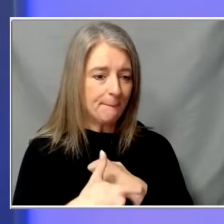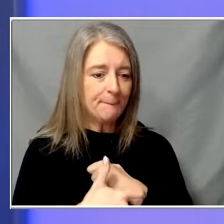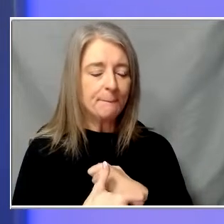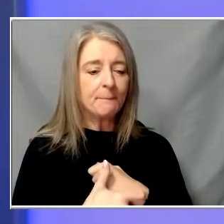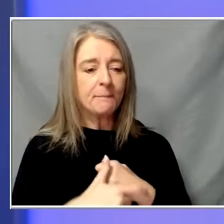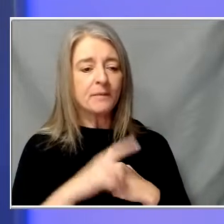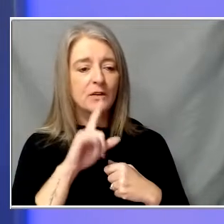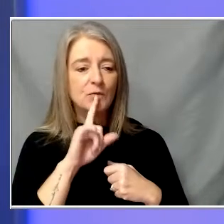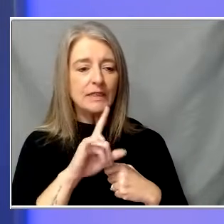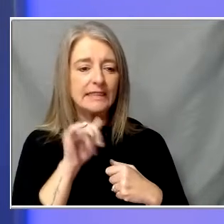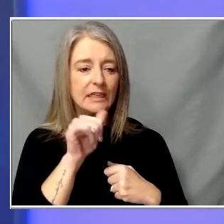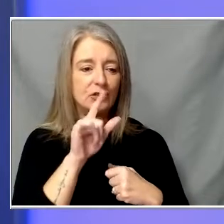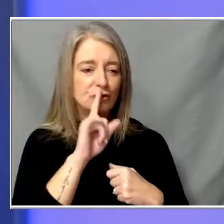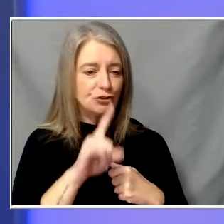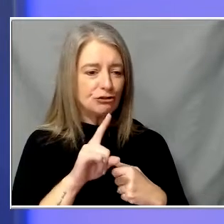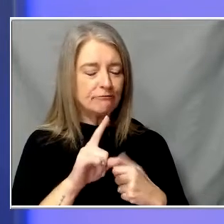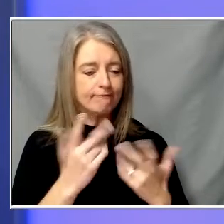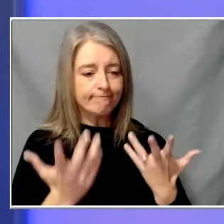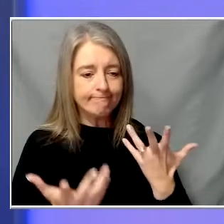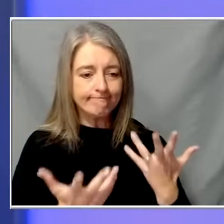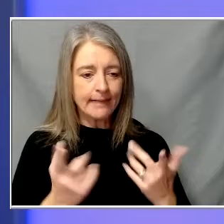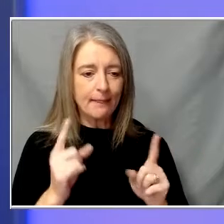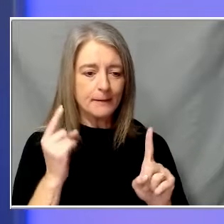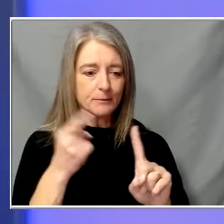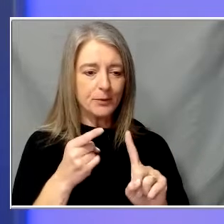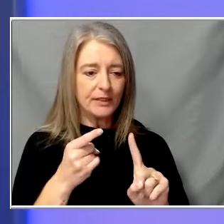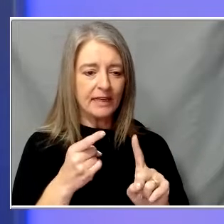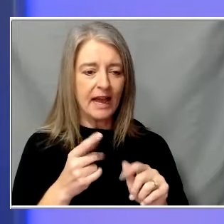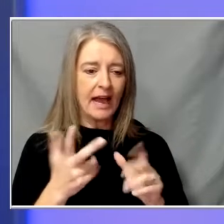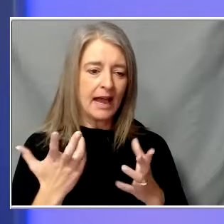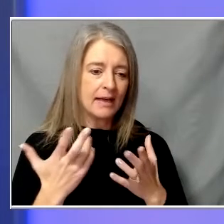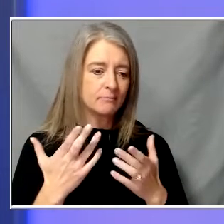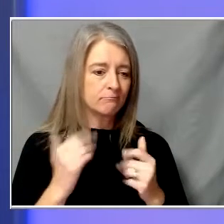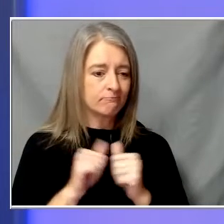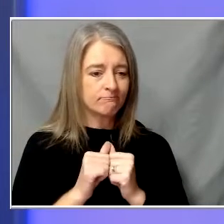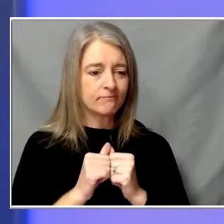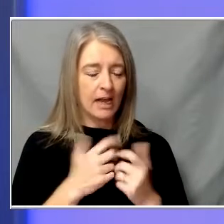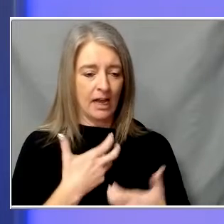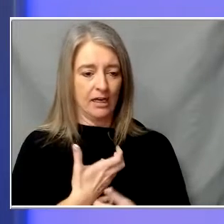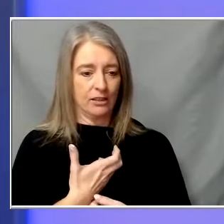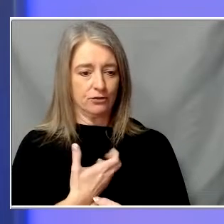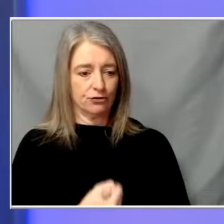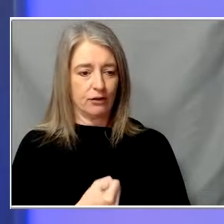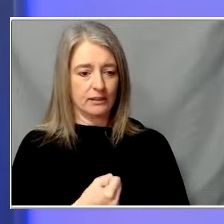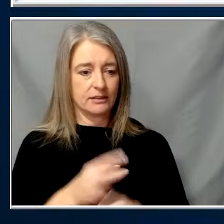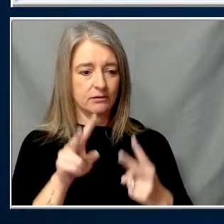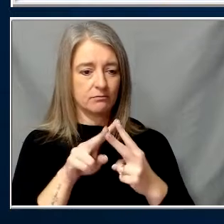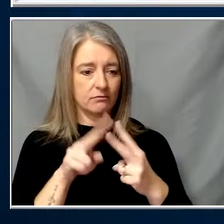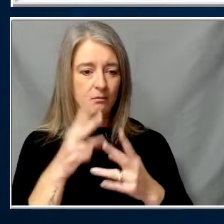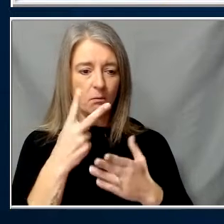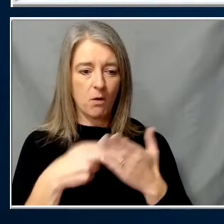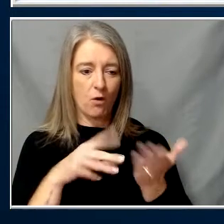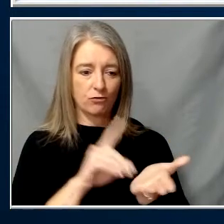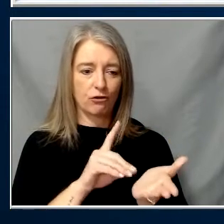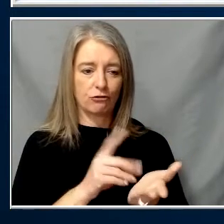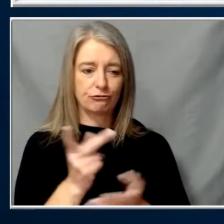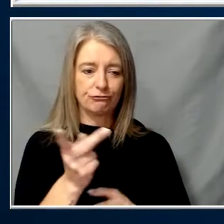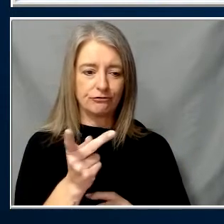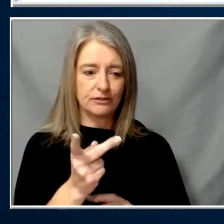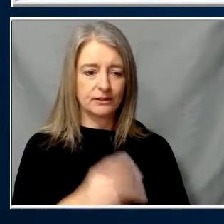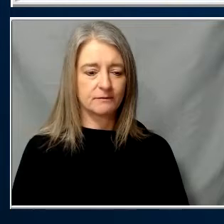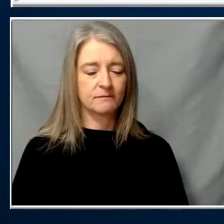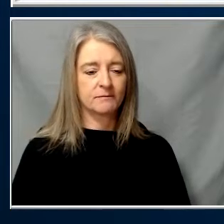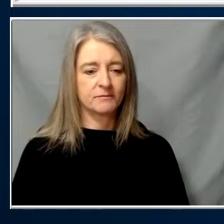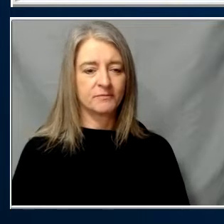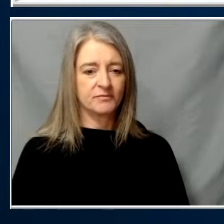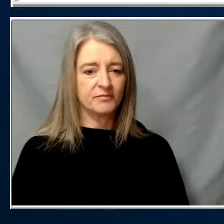territory, I think. So I'm just along for the ride, and I trust Dr. Alcaz and Dr. Sun. Dr. Alcaz, I love